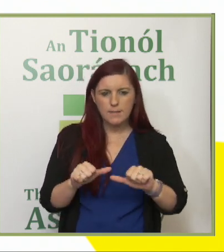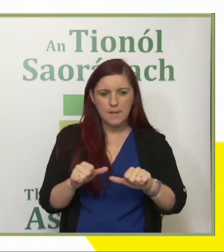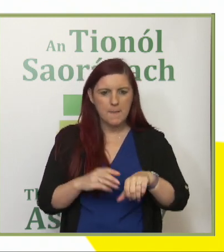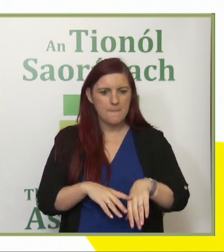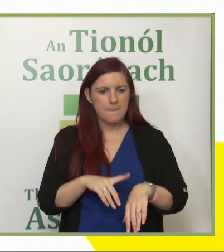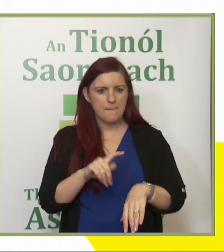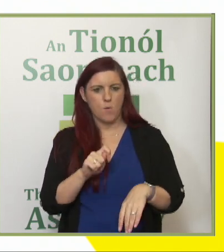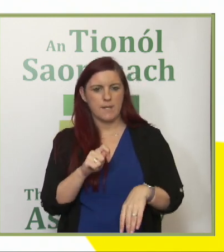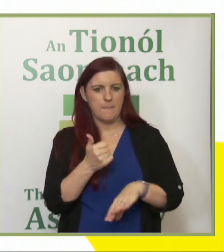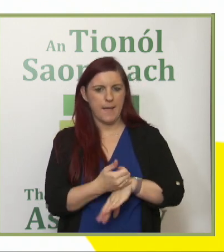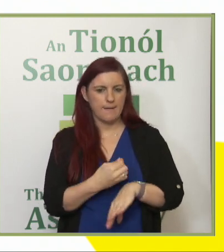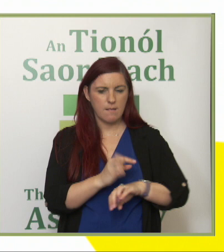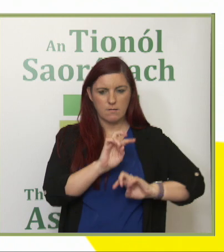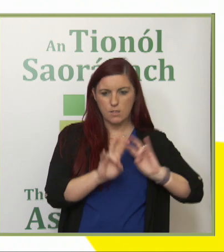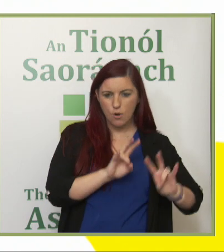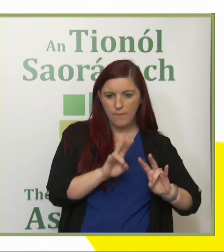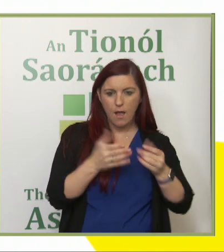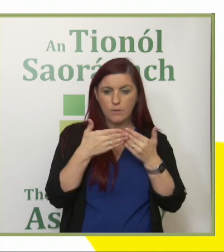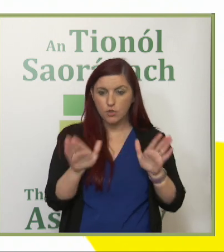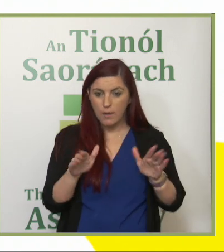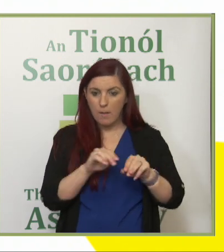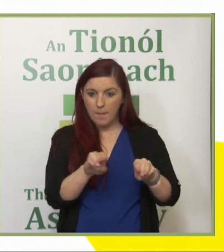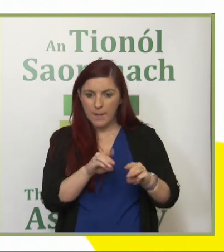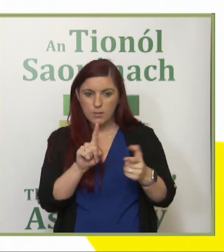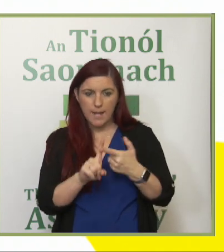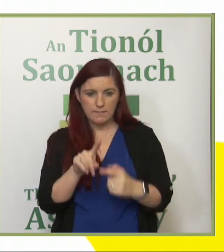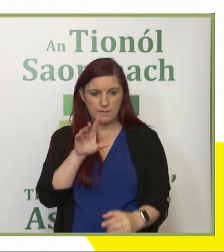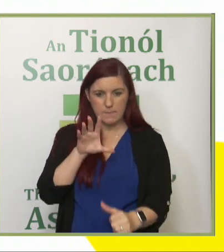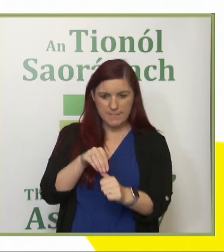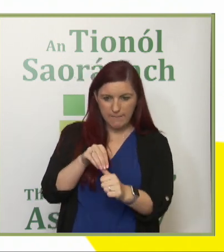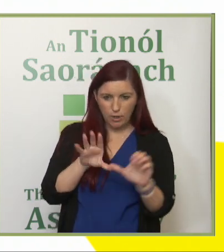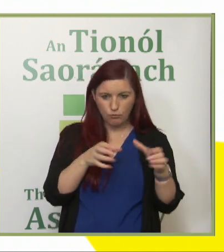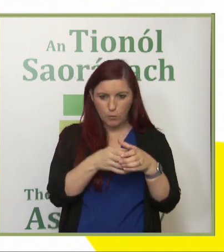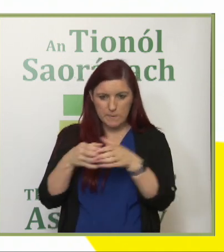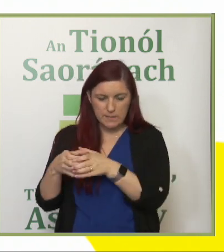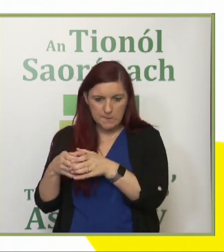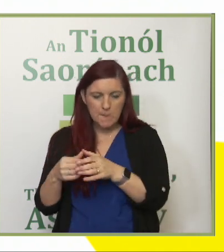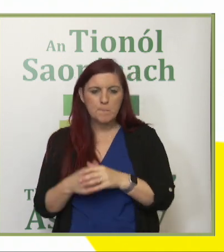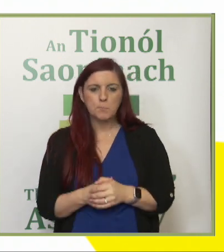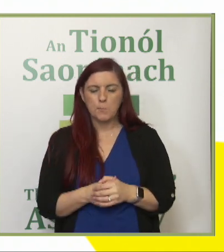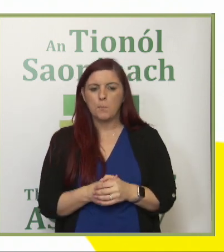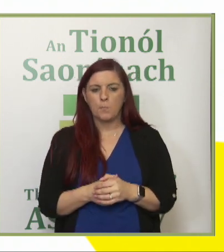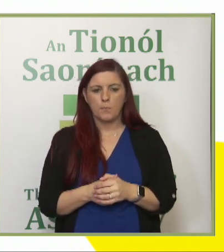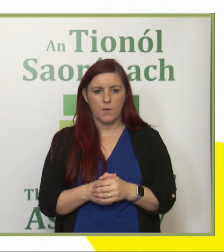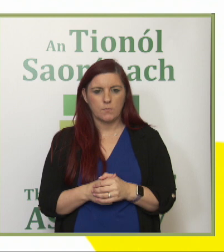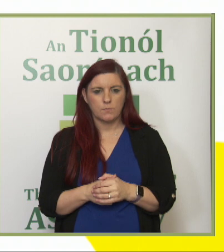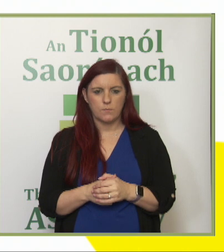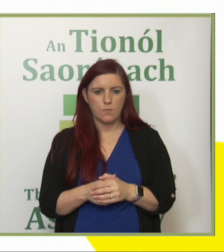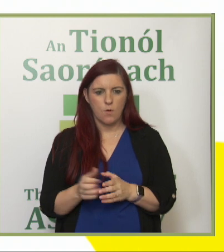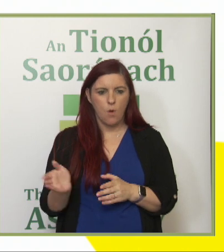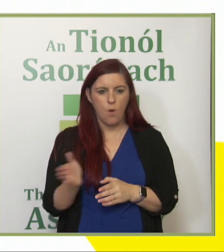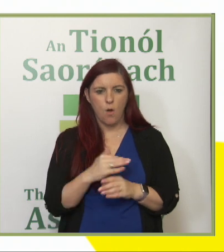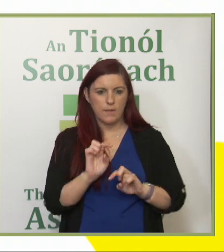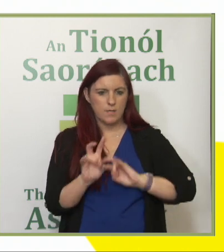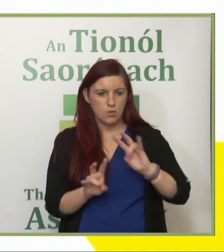through surveys, both of the general population and specific subgroups. And all the surveys that I've cited here